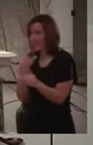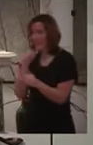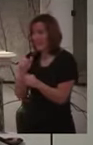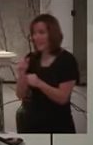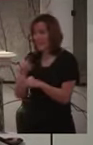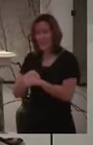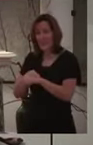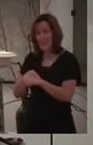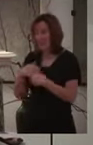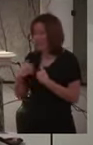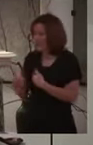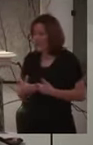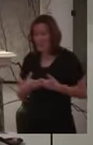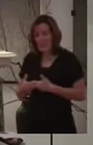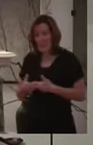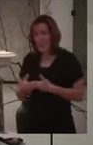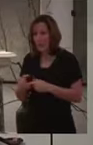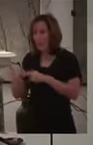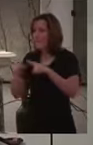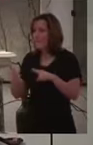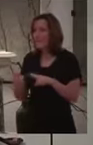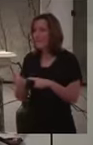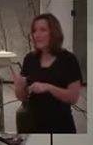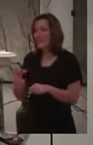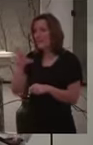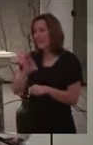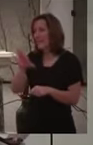Not until the age of 99